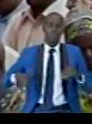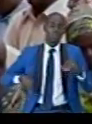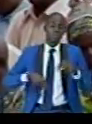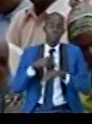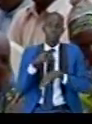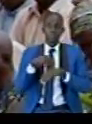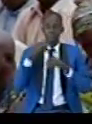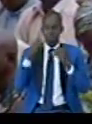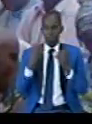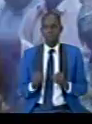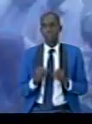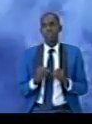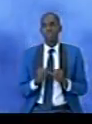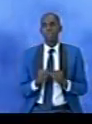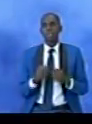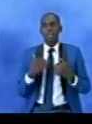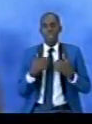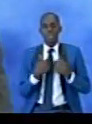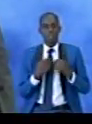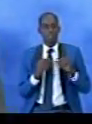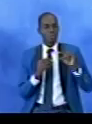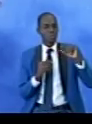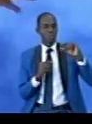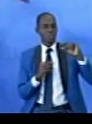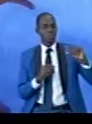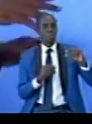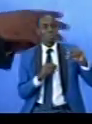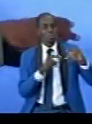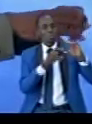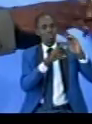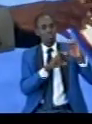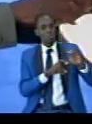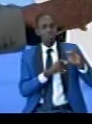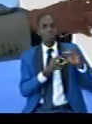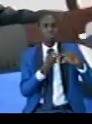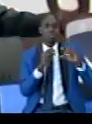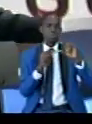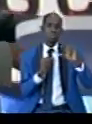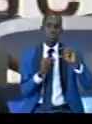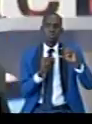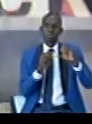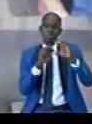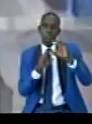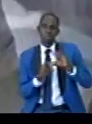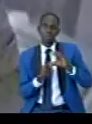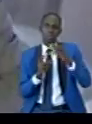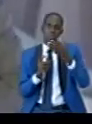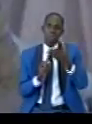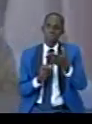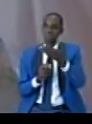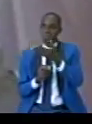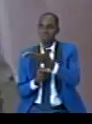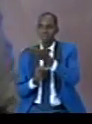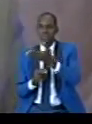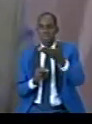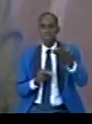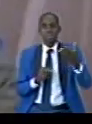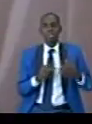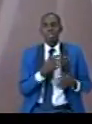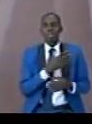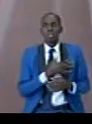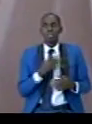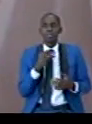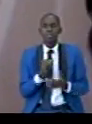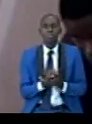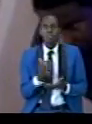principalities. They have a small throne there, a small throne there, a small throne there, and a small throne over there. And I say, who are you